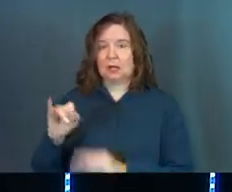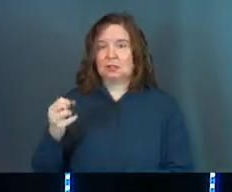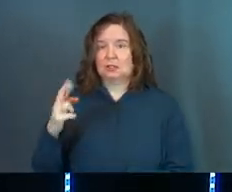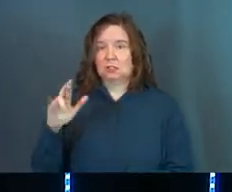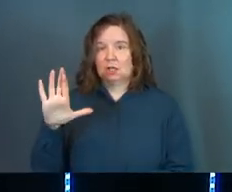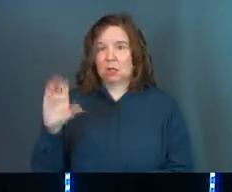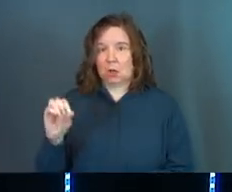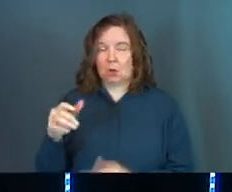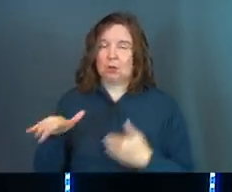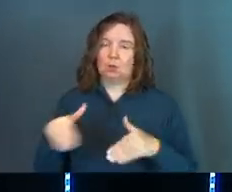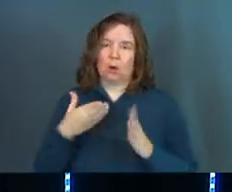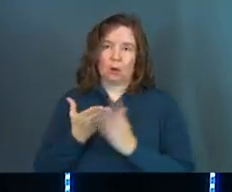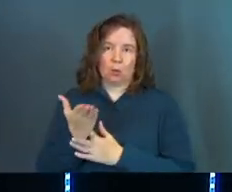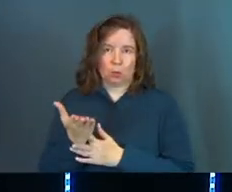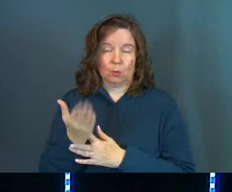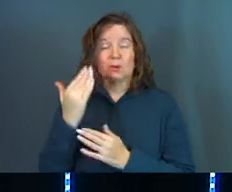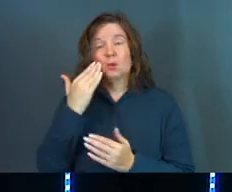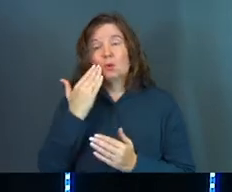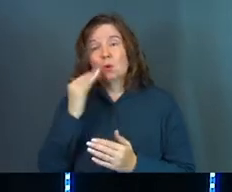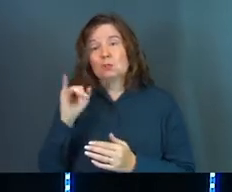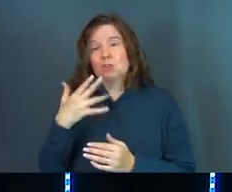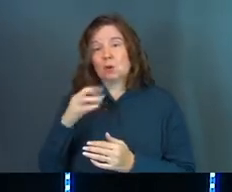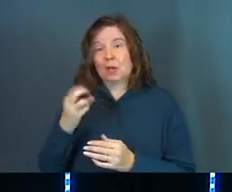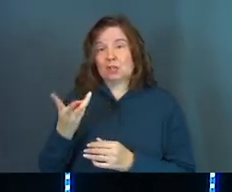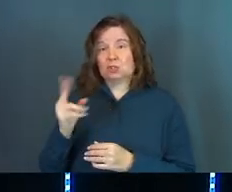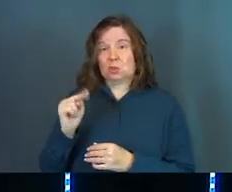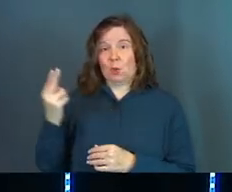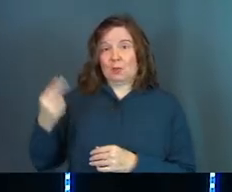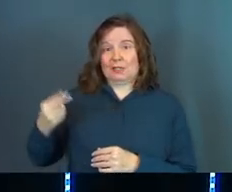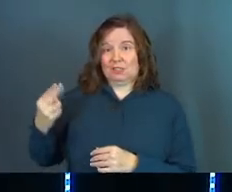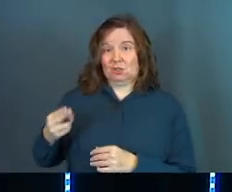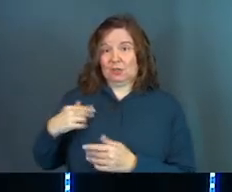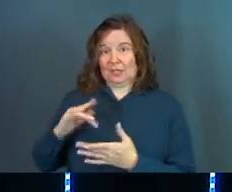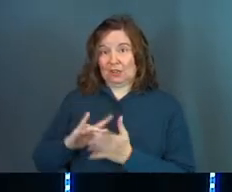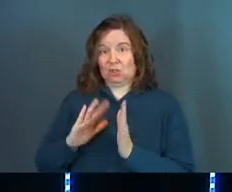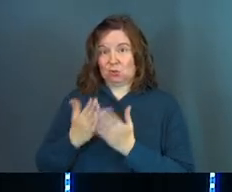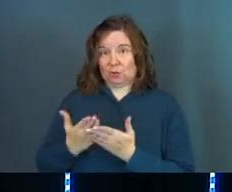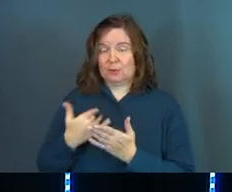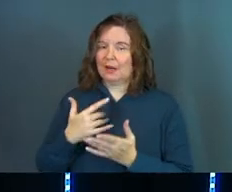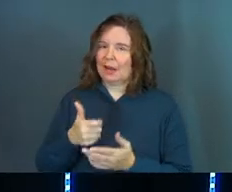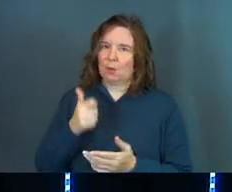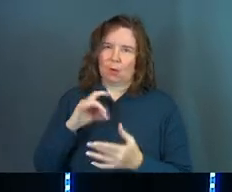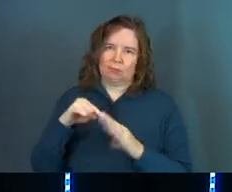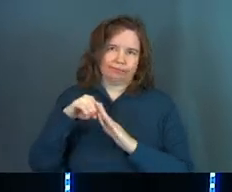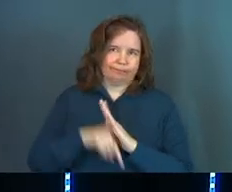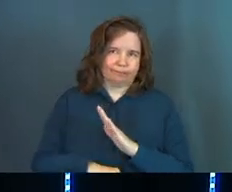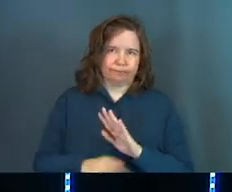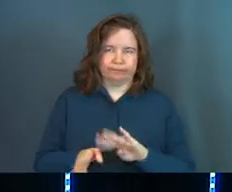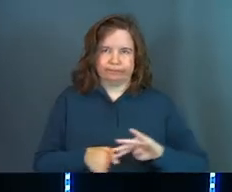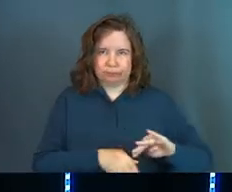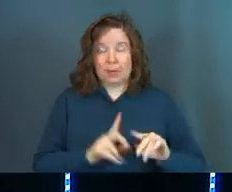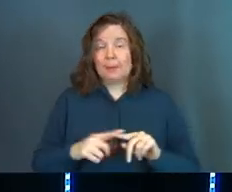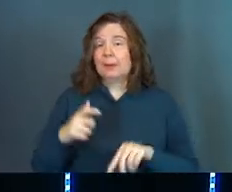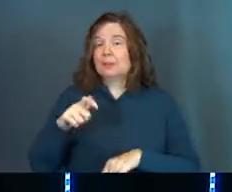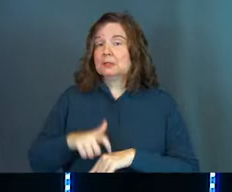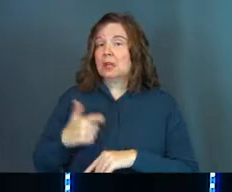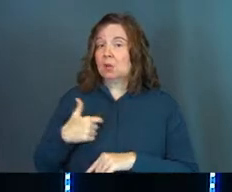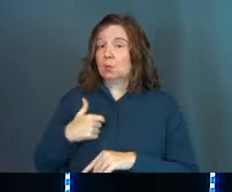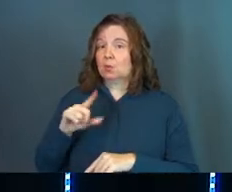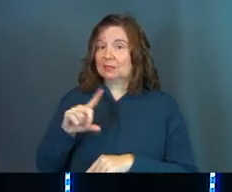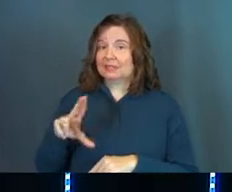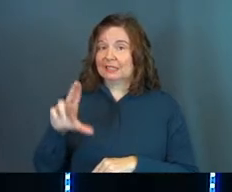passing through. Now, you might know Jericho has its own history in the scripture, and I won't get into that. But by the time we get